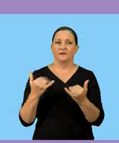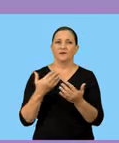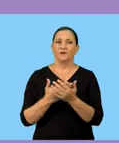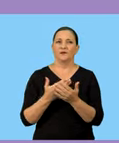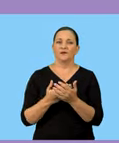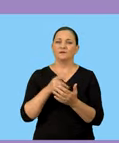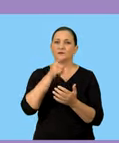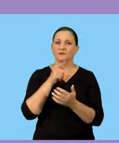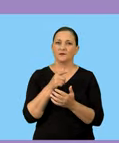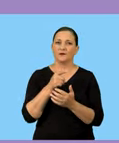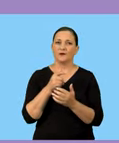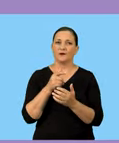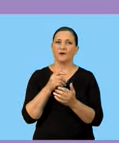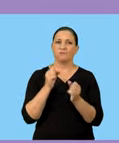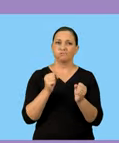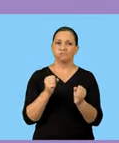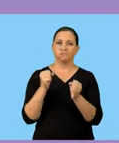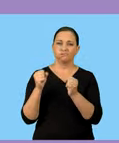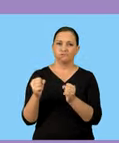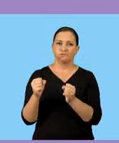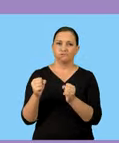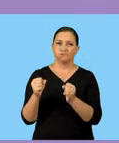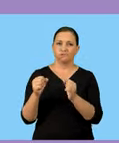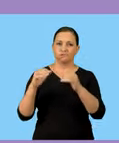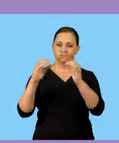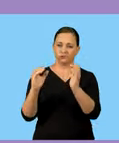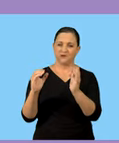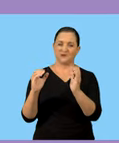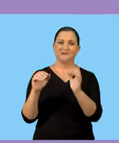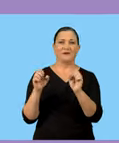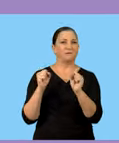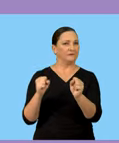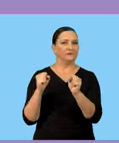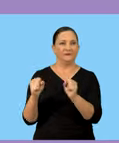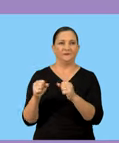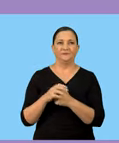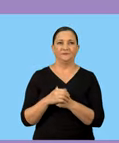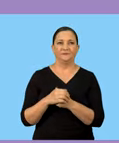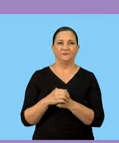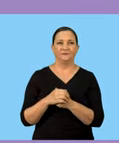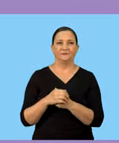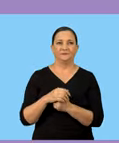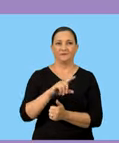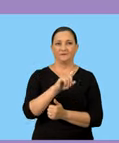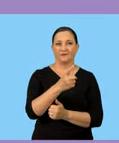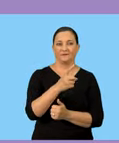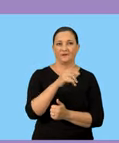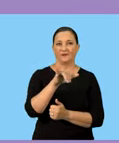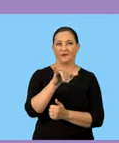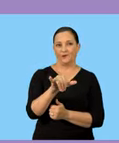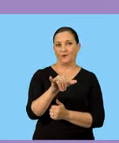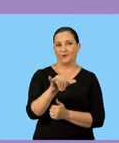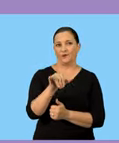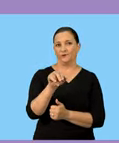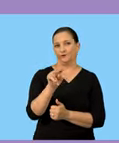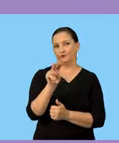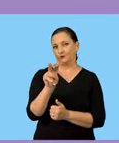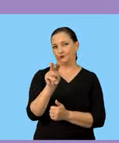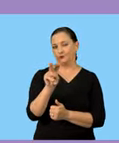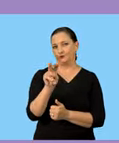constant, then it means that those variables will just stay the same the way they are. And that is going to be